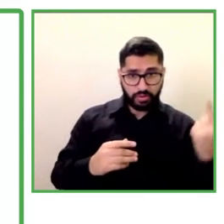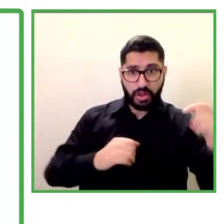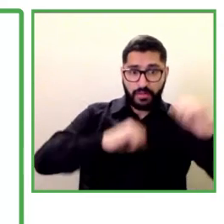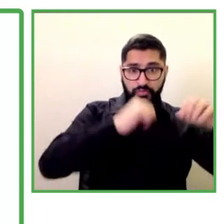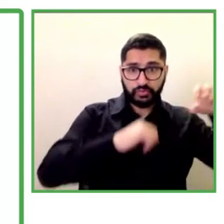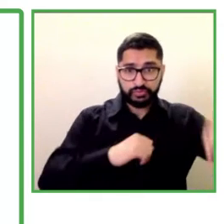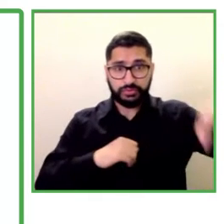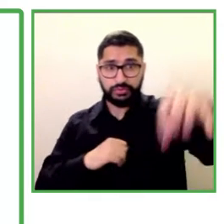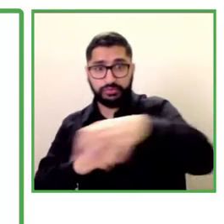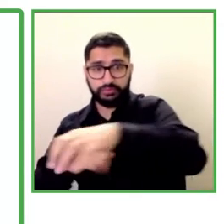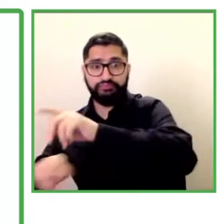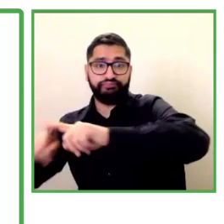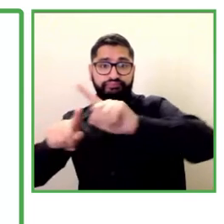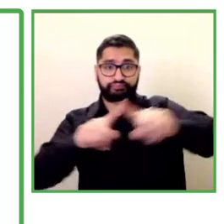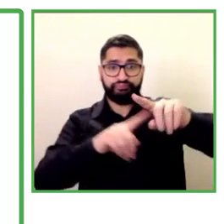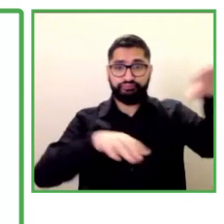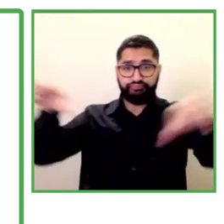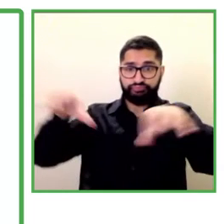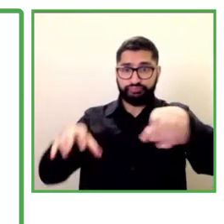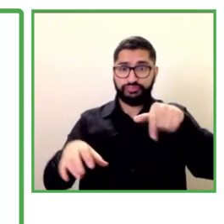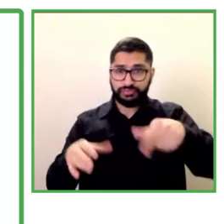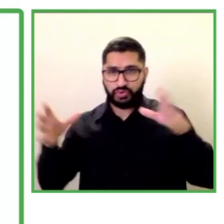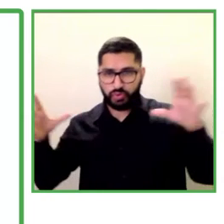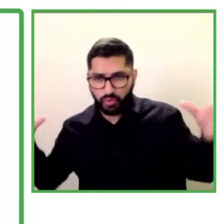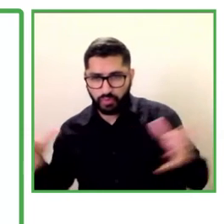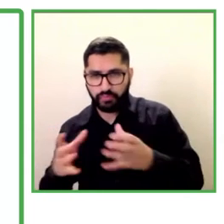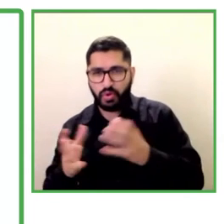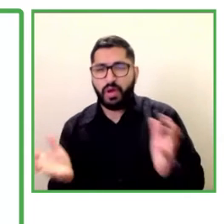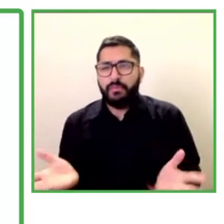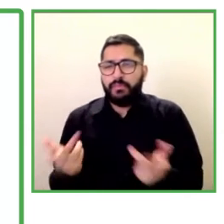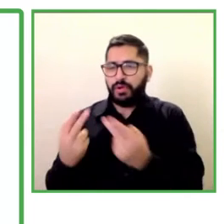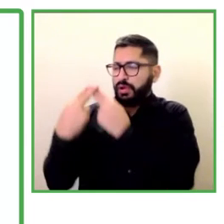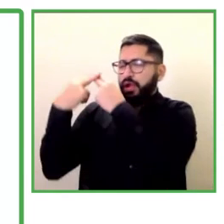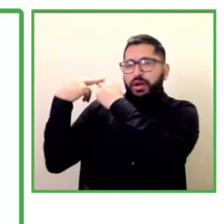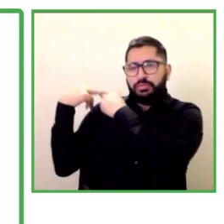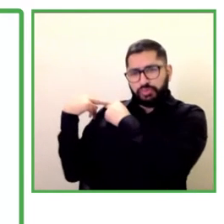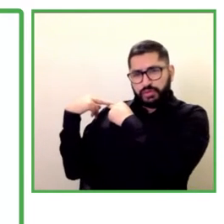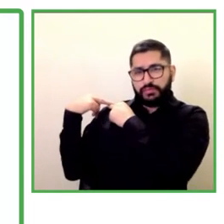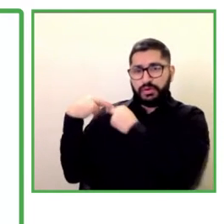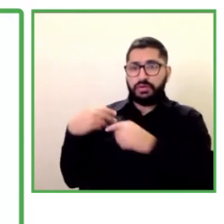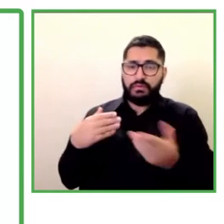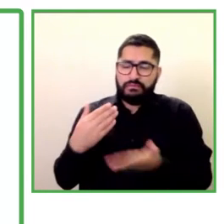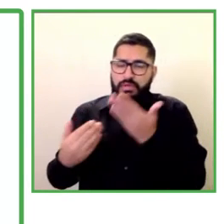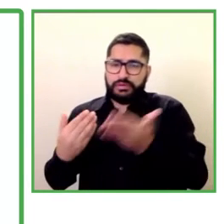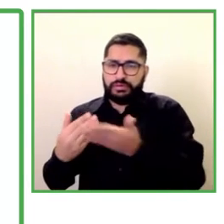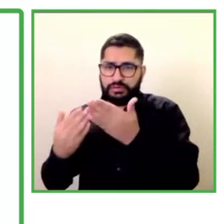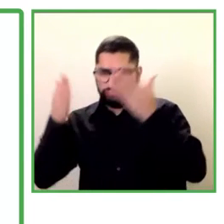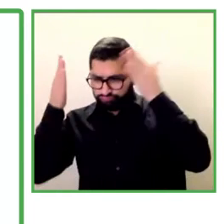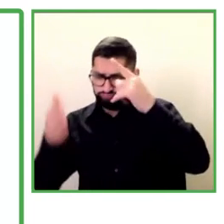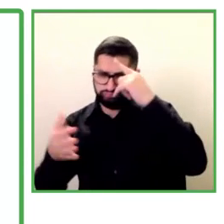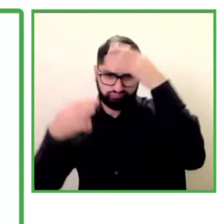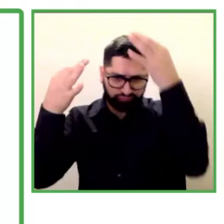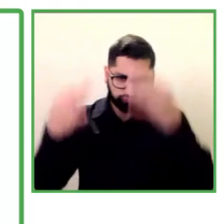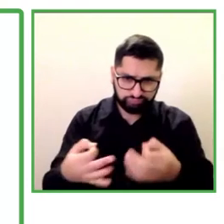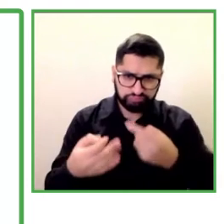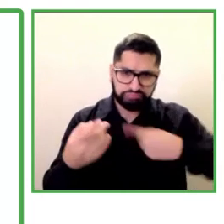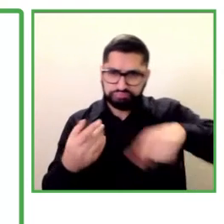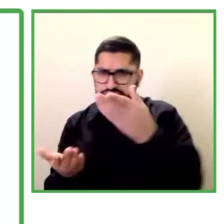going directly to the initiative's execution. This is a direct contribution, which